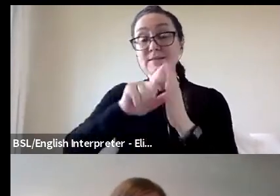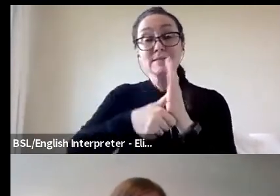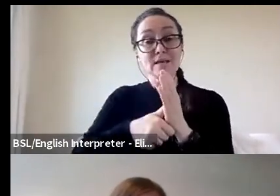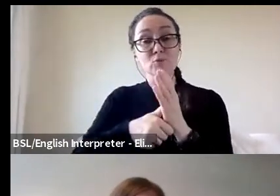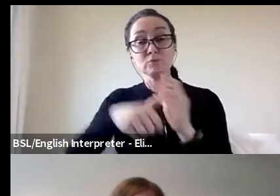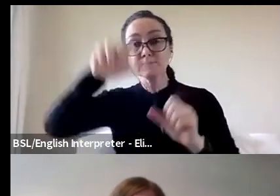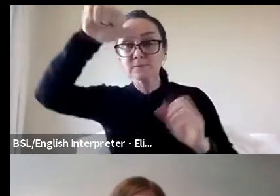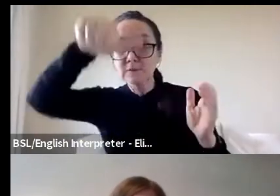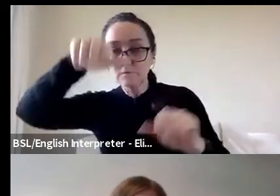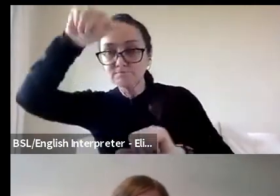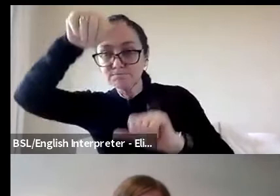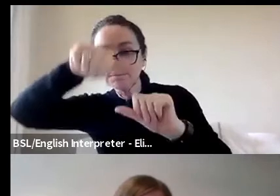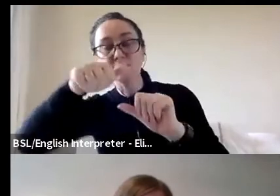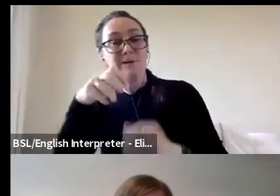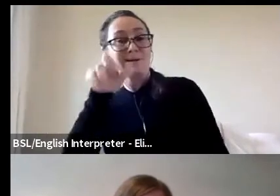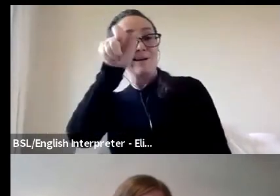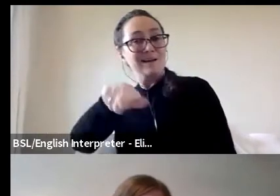things like that.